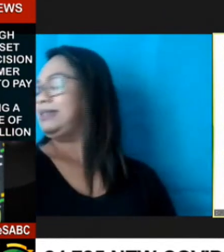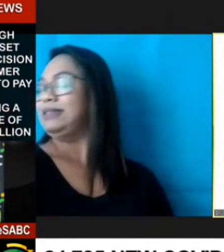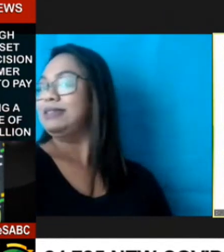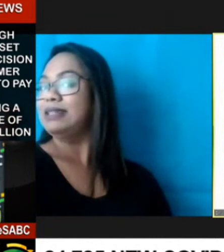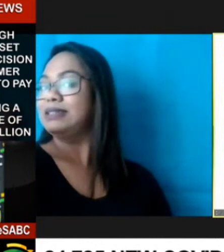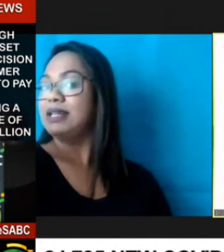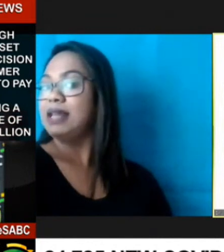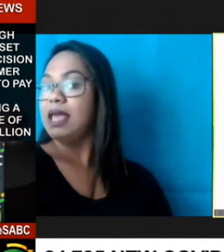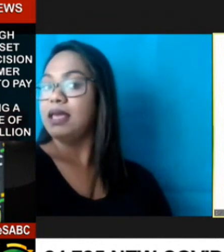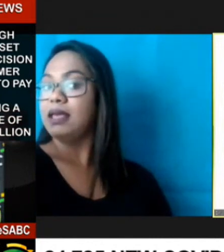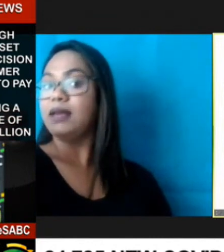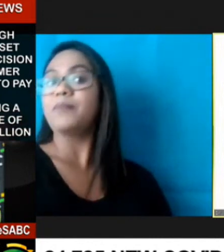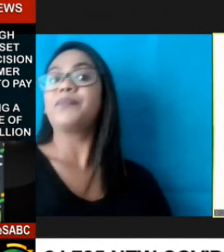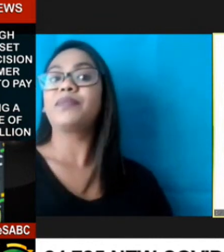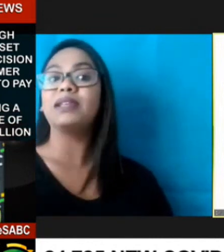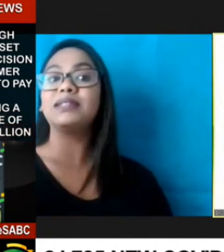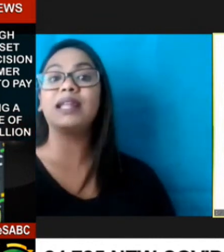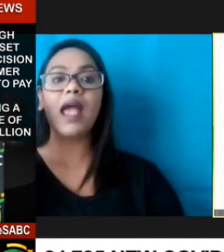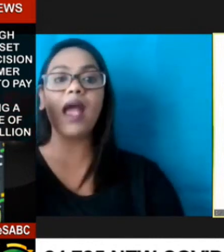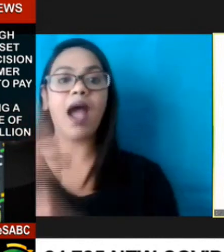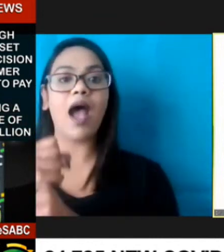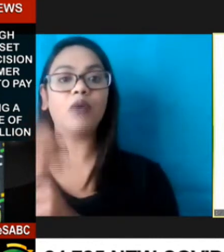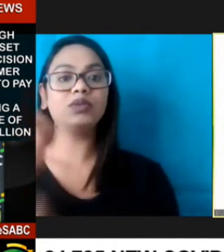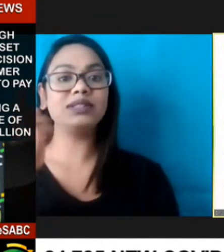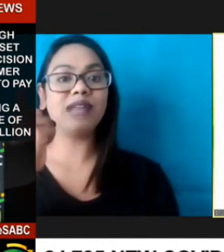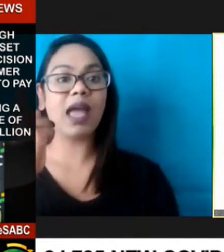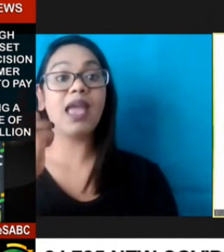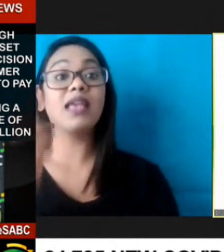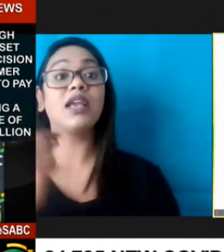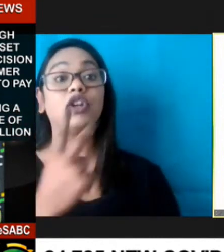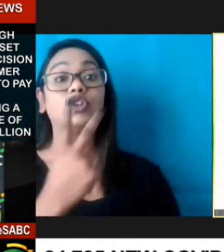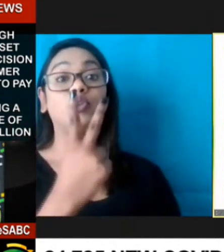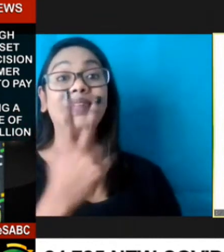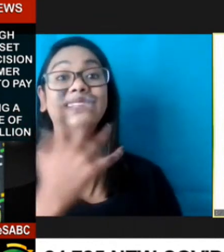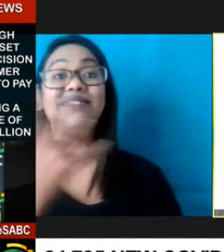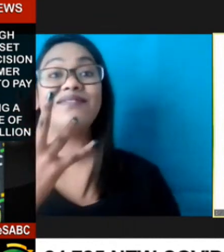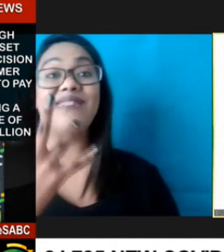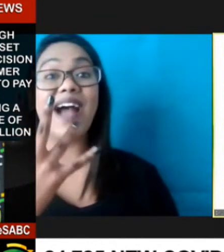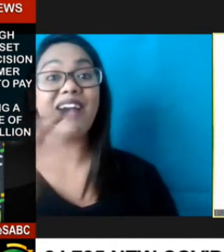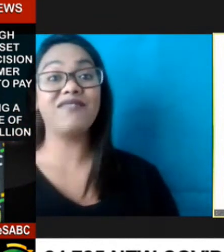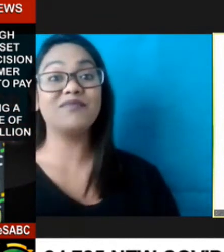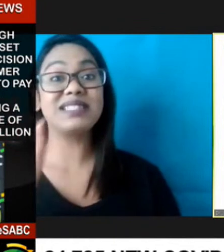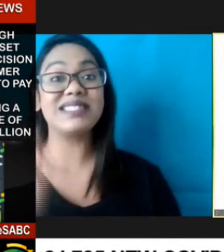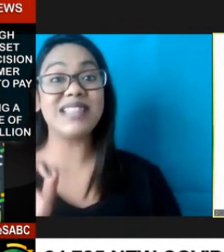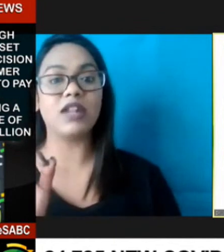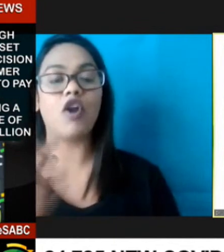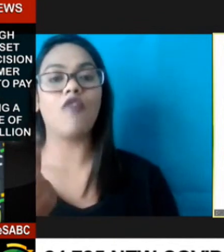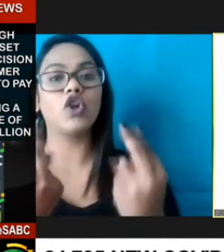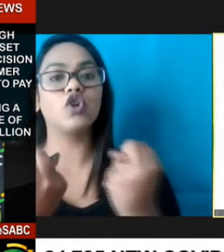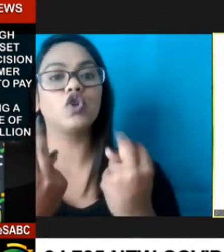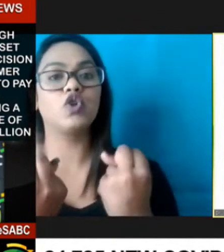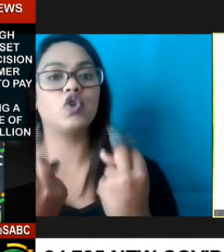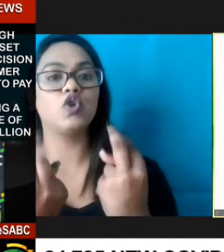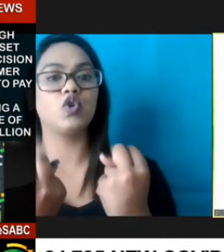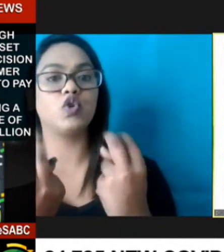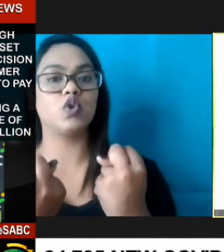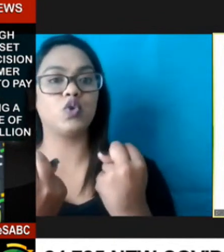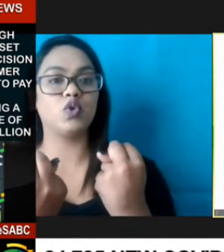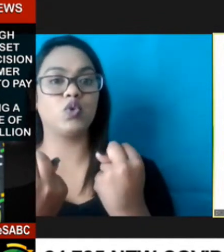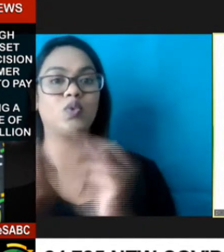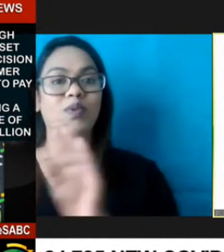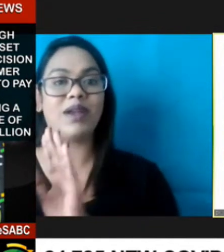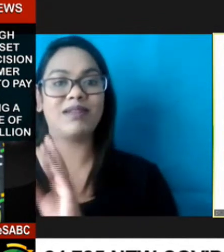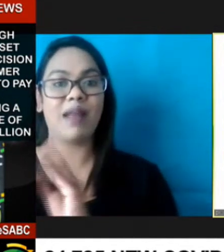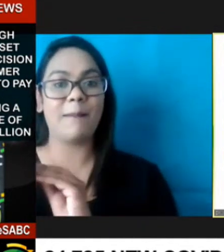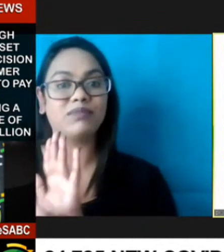instance, Gauteng accounted for only 25% of new infections. Now, this is compared to